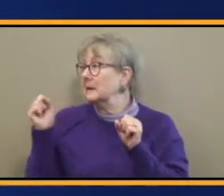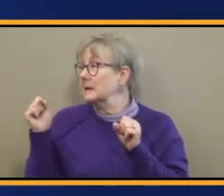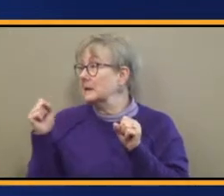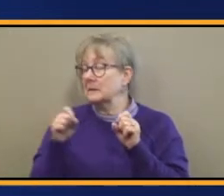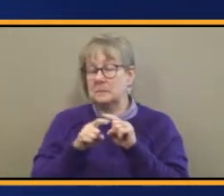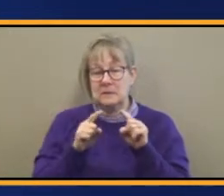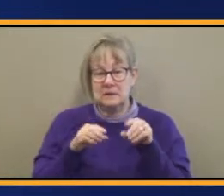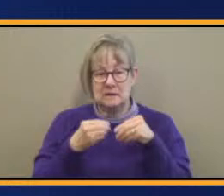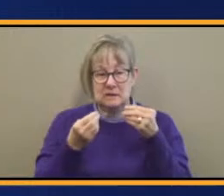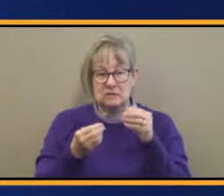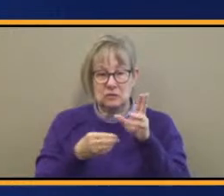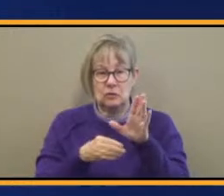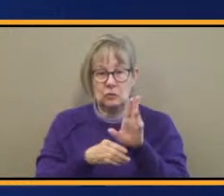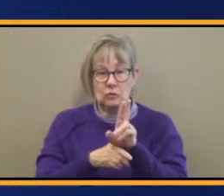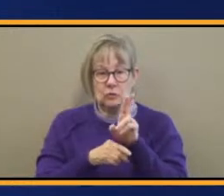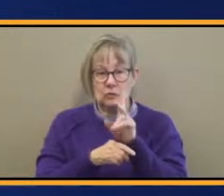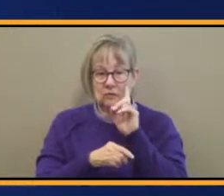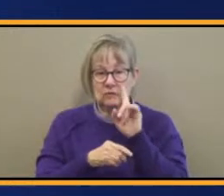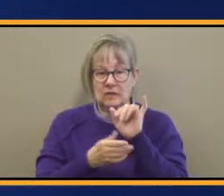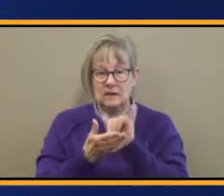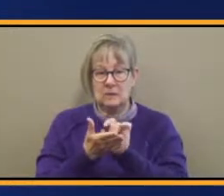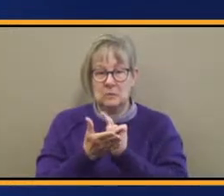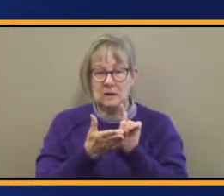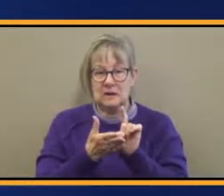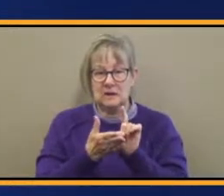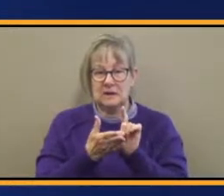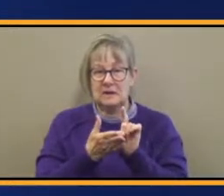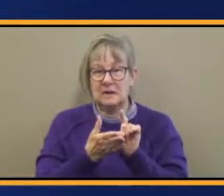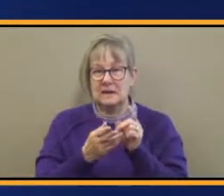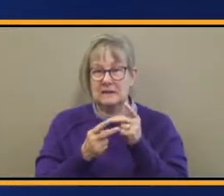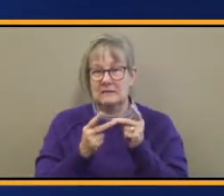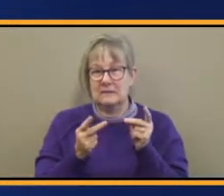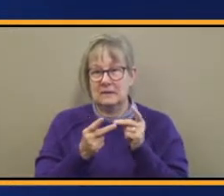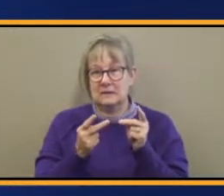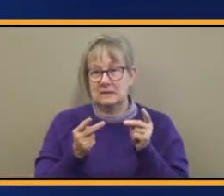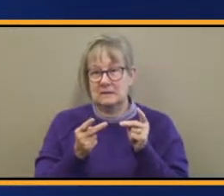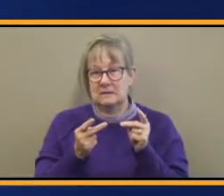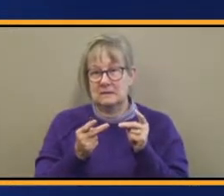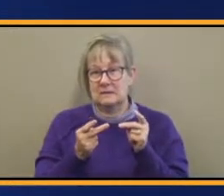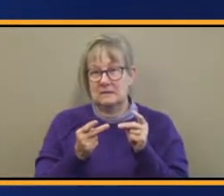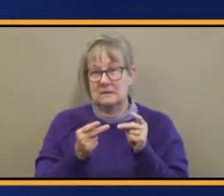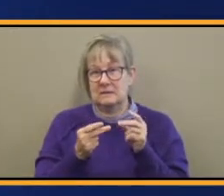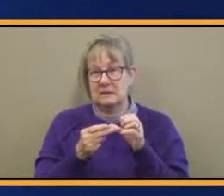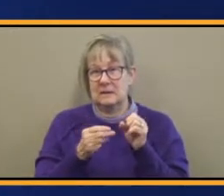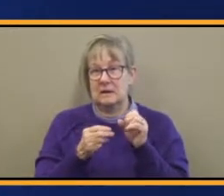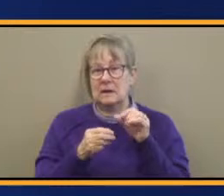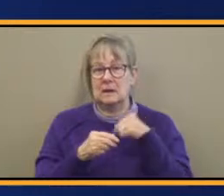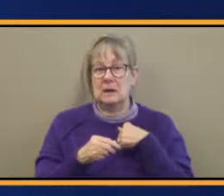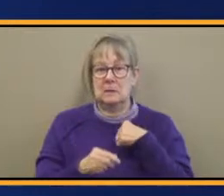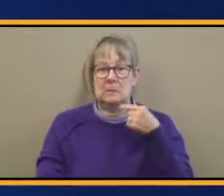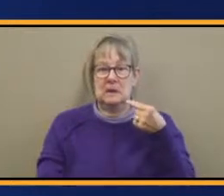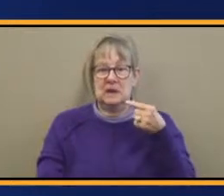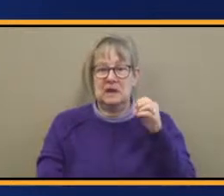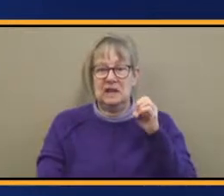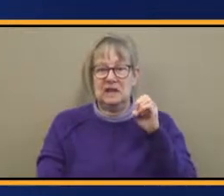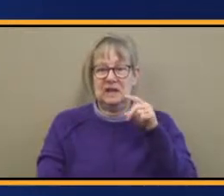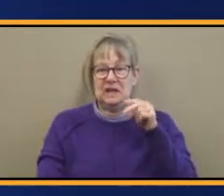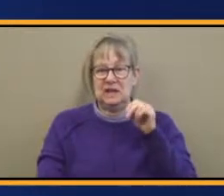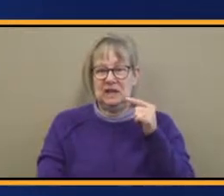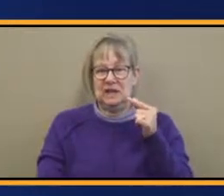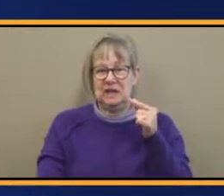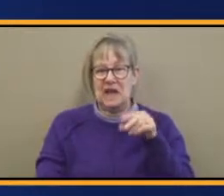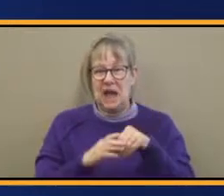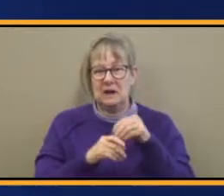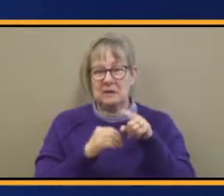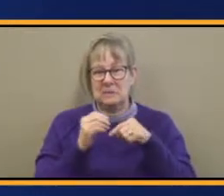you your usage for that week. Previous week. Yeah, and it's very, I don't know. I'm geeking out about it too. So. Yeah, not a